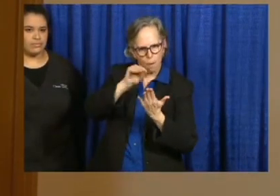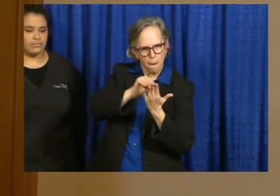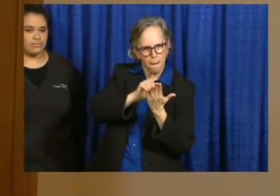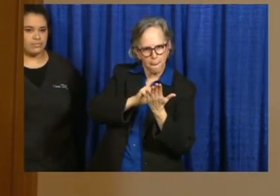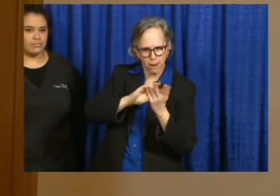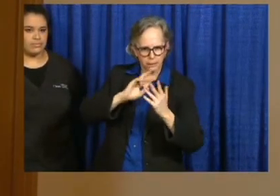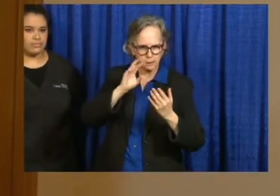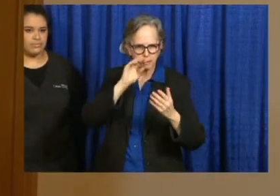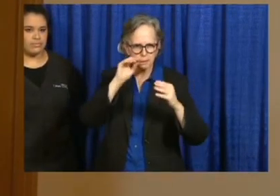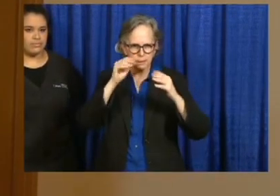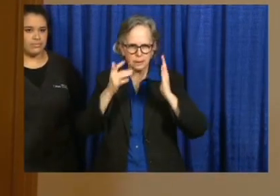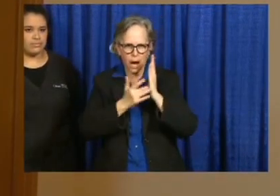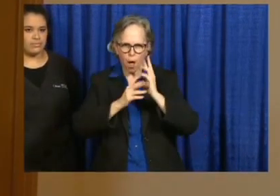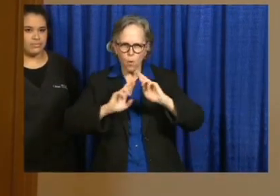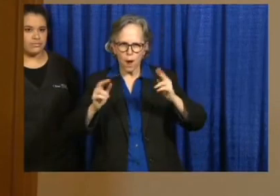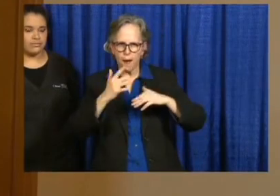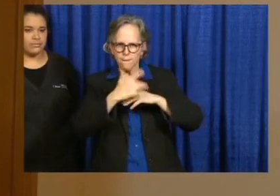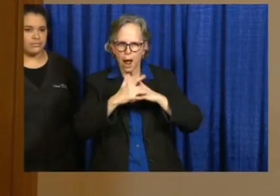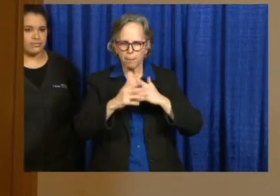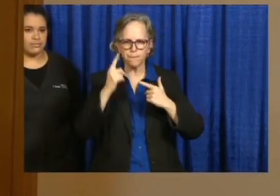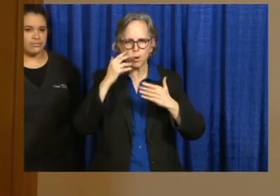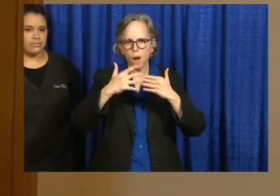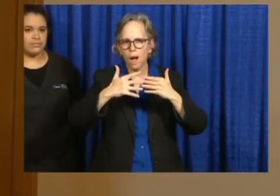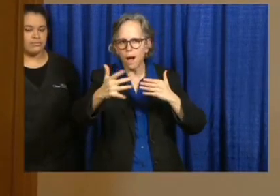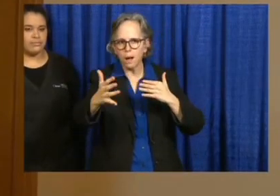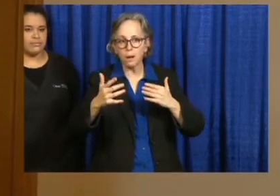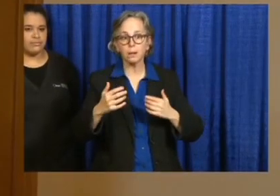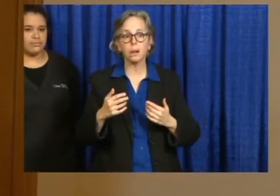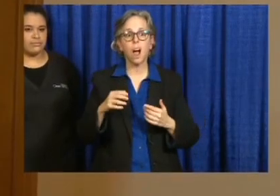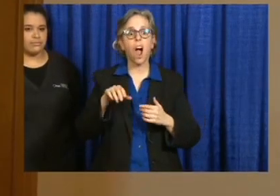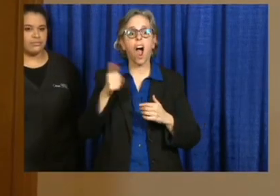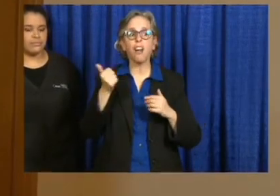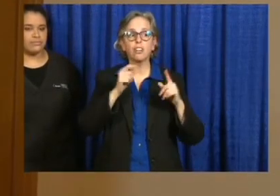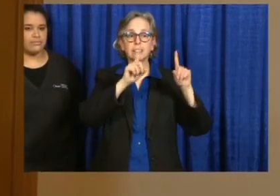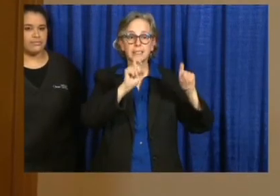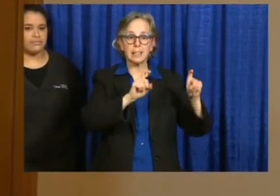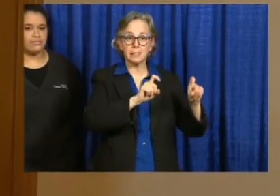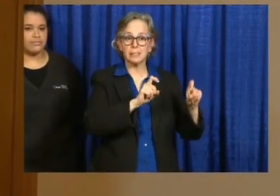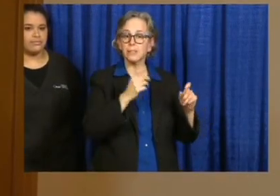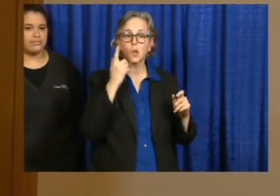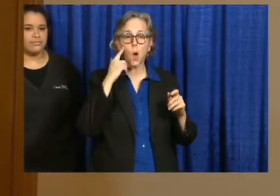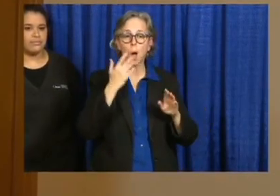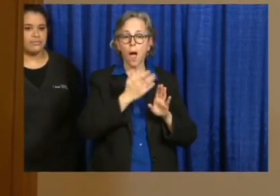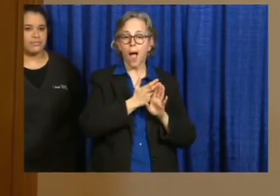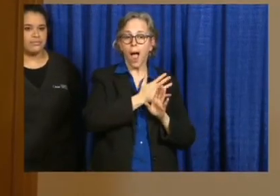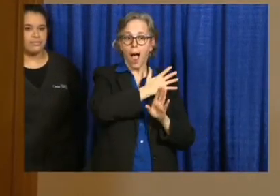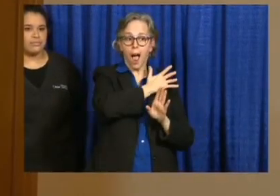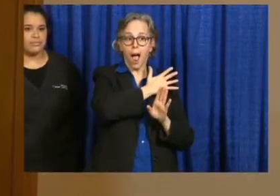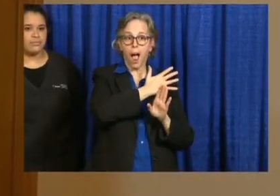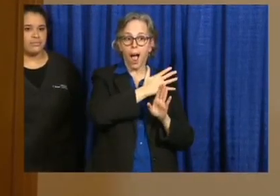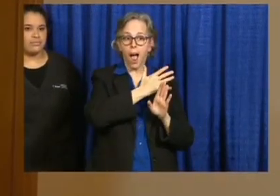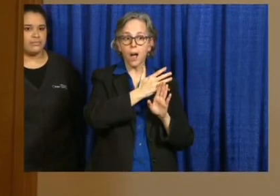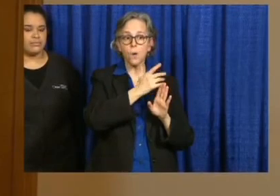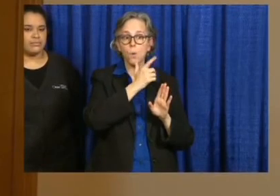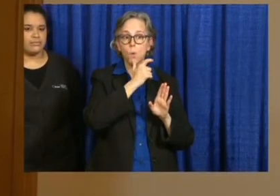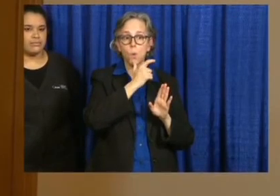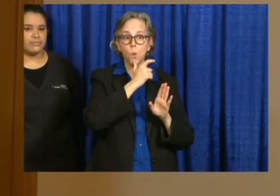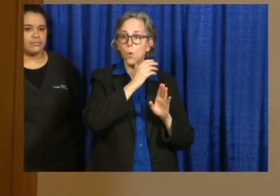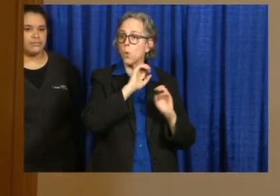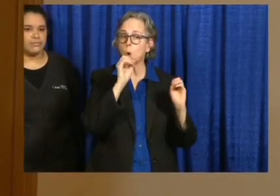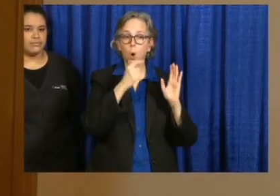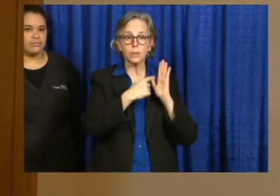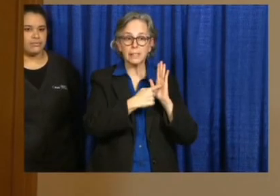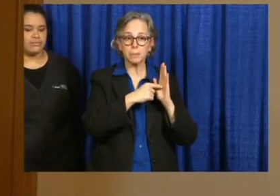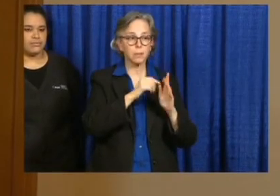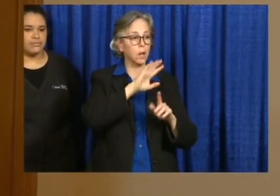were sick even as far back as potentially January early on in this, who never were diagnosed, but perhaps